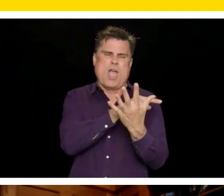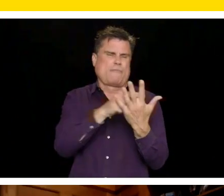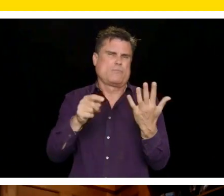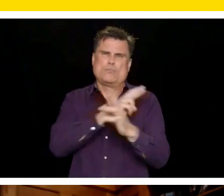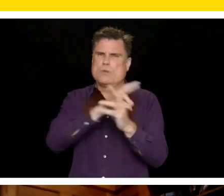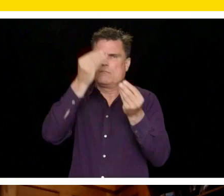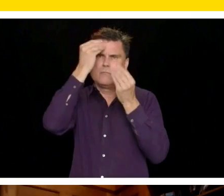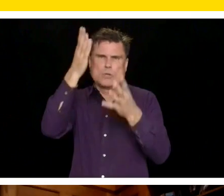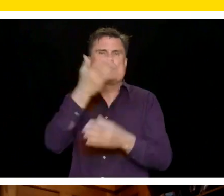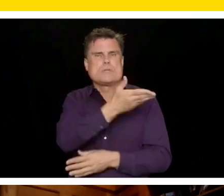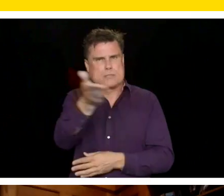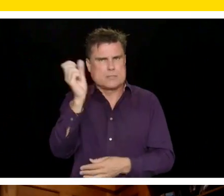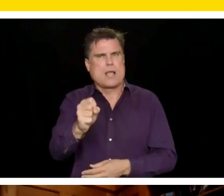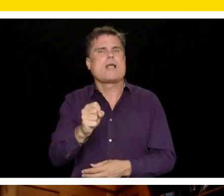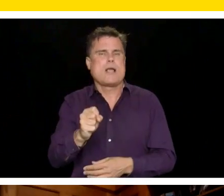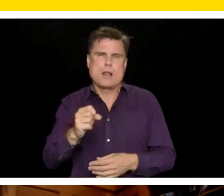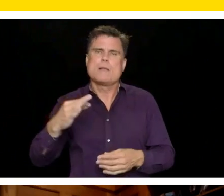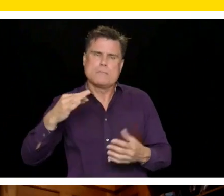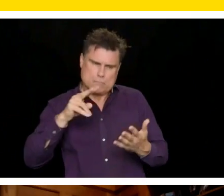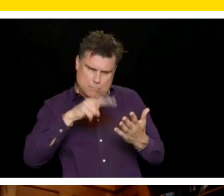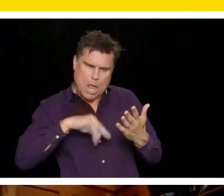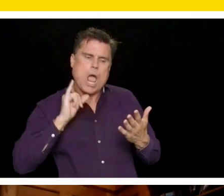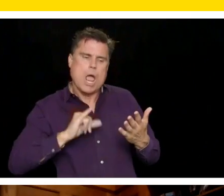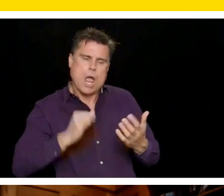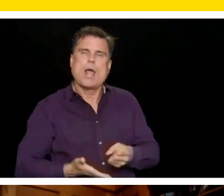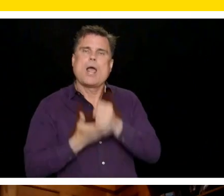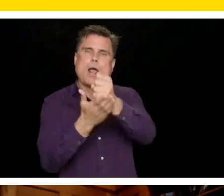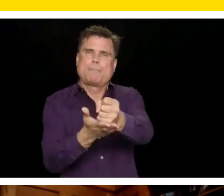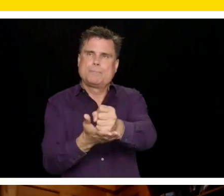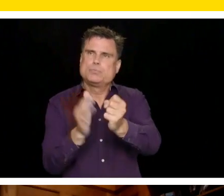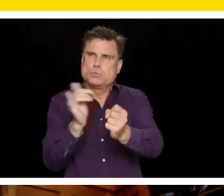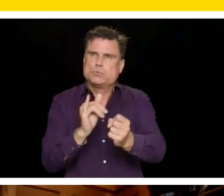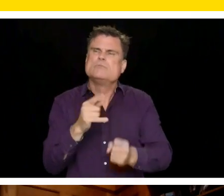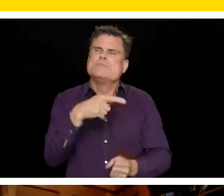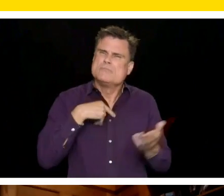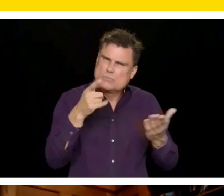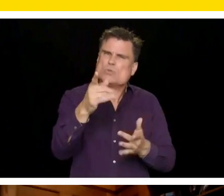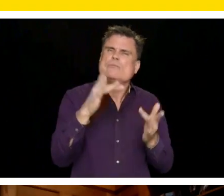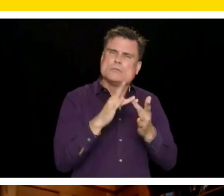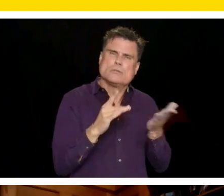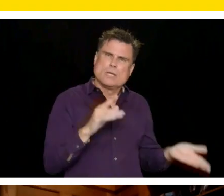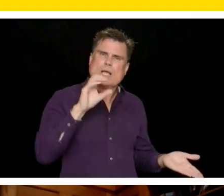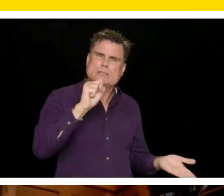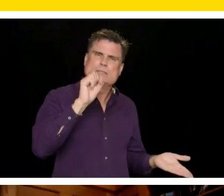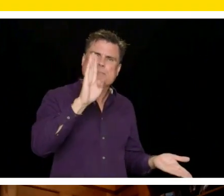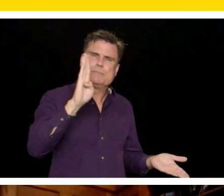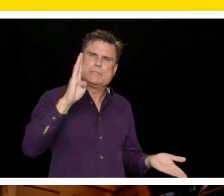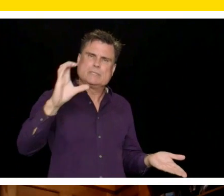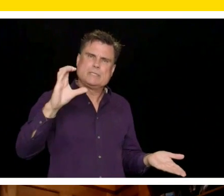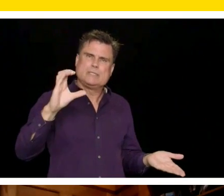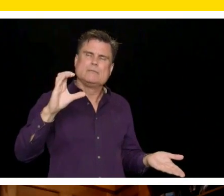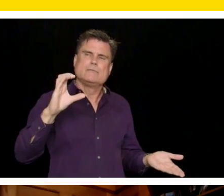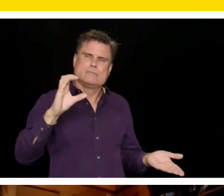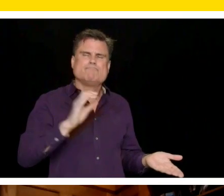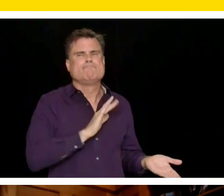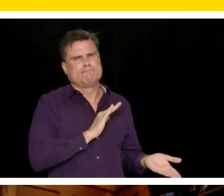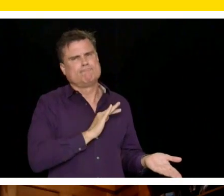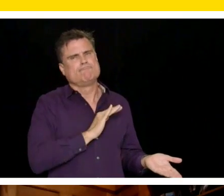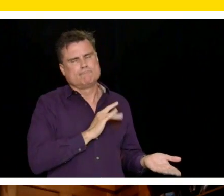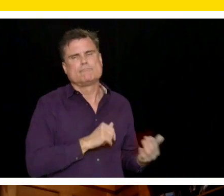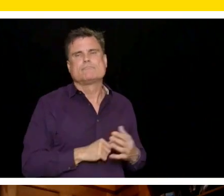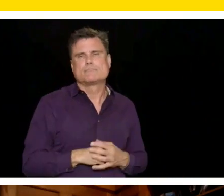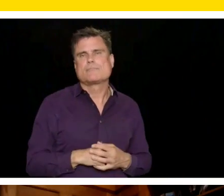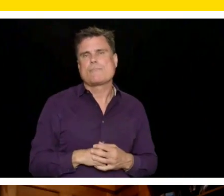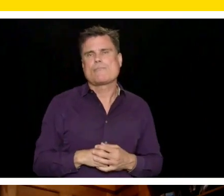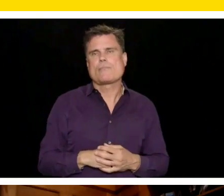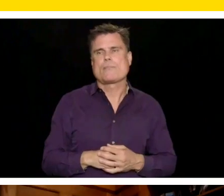Biz BC on this one to get that detailed of information. There's also a 1-800 line with WorkSafe